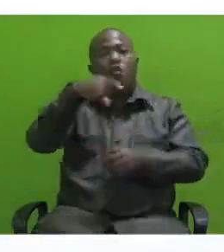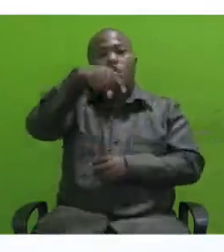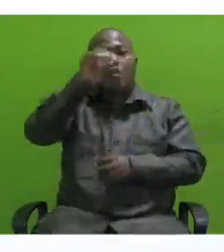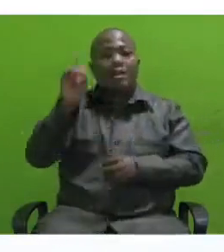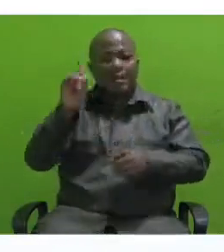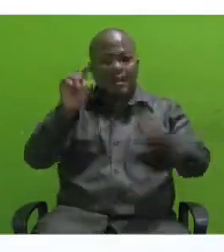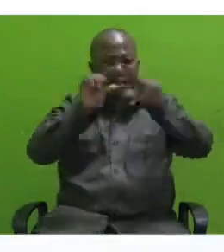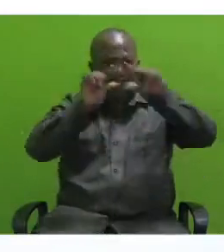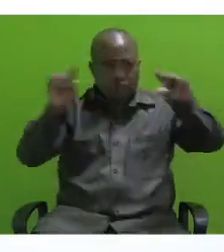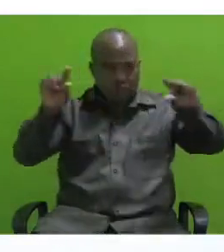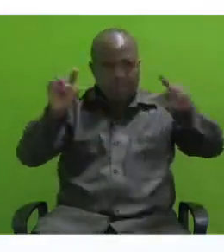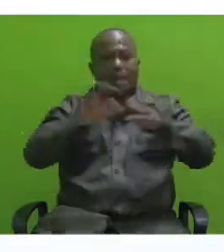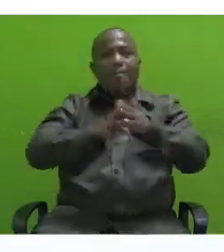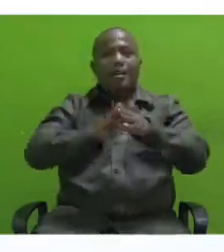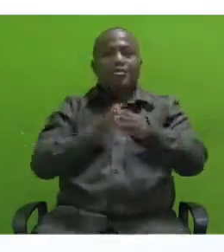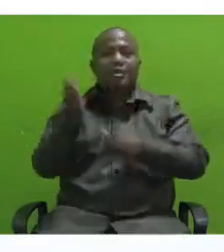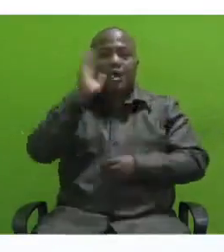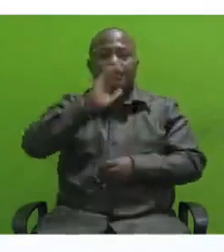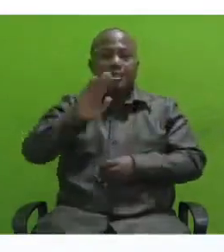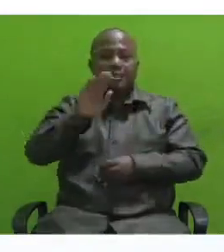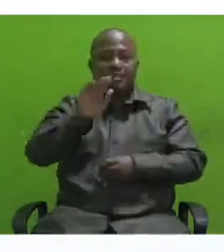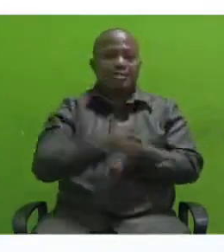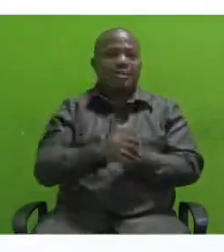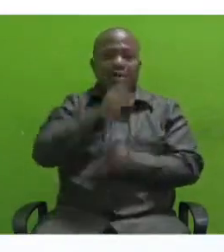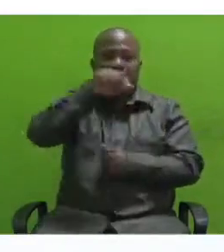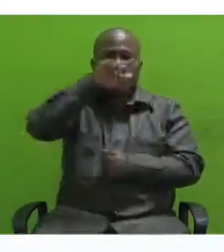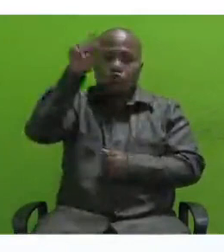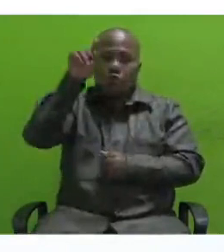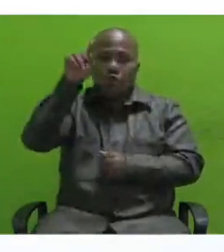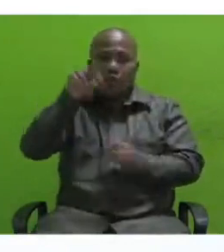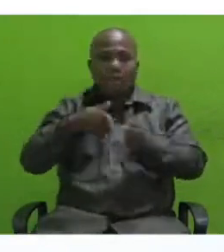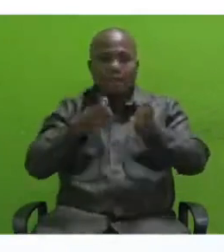by using completing the square methods.